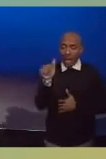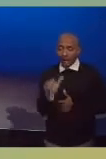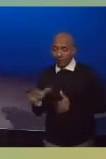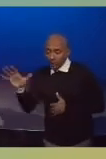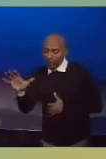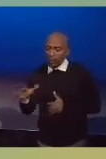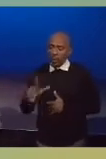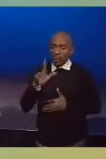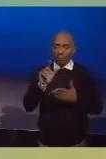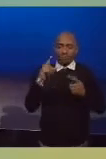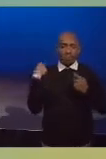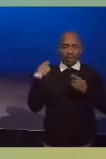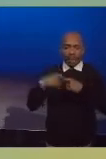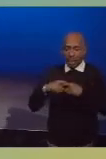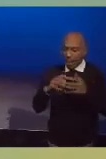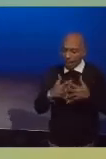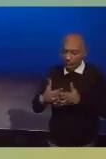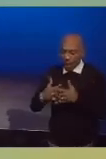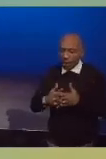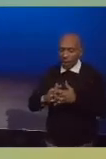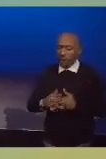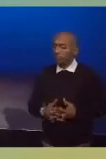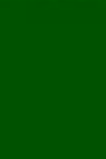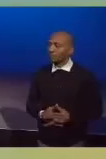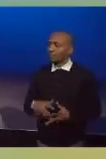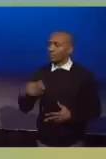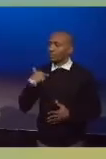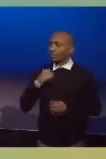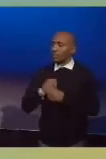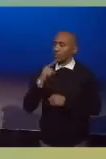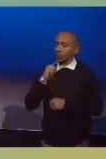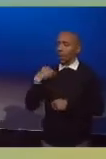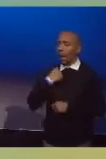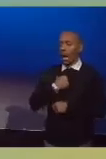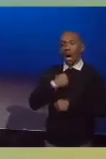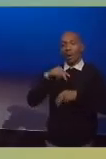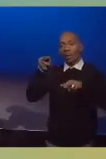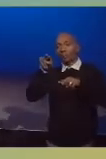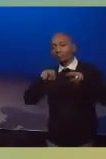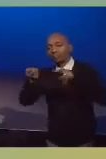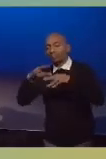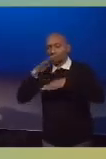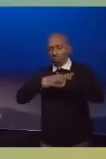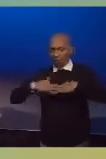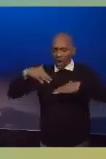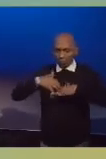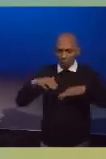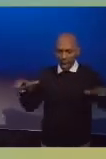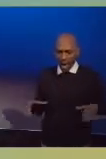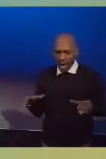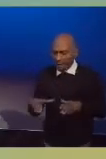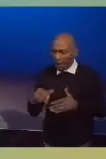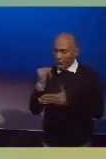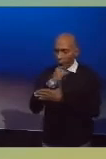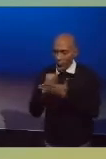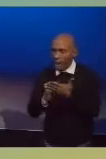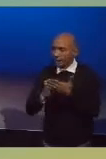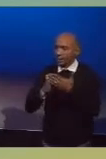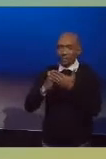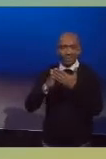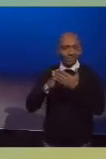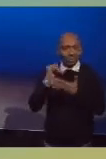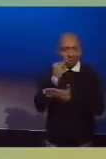entrepreneurs and elected officials, nonprofit leaders and grassroots activists, artists and journalists